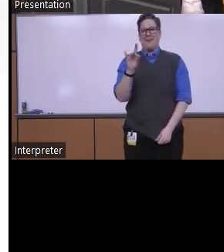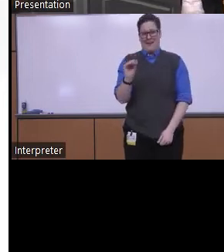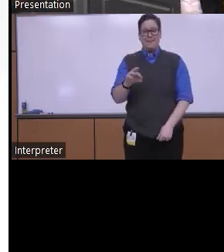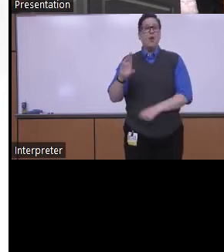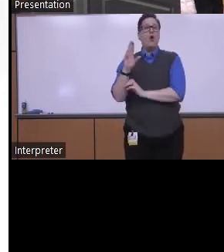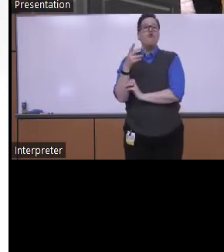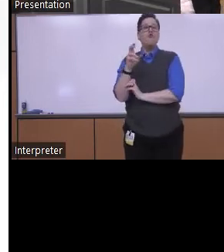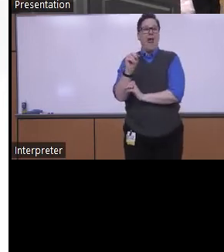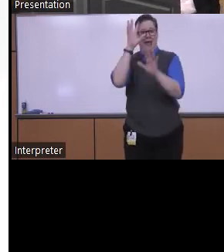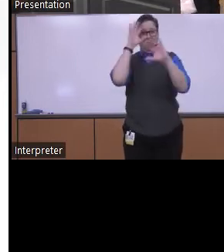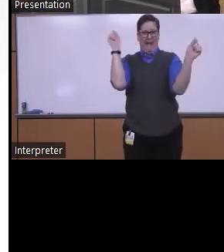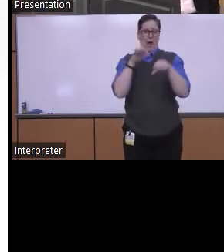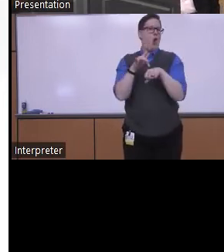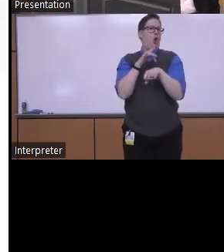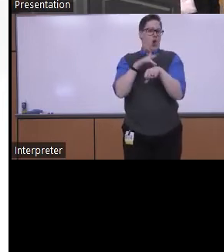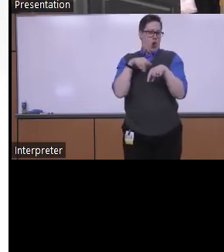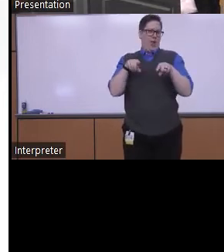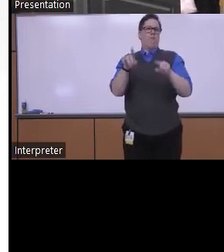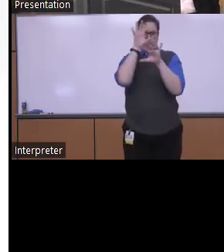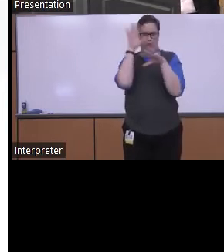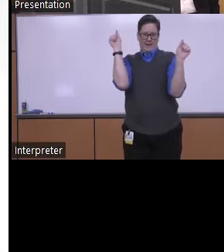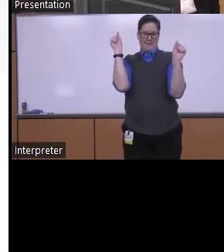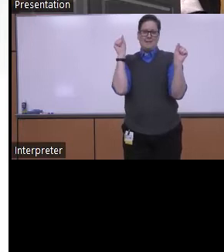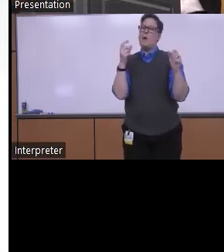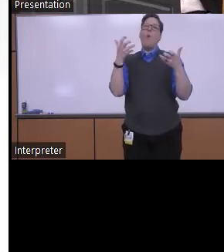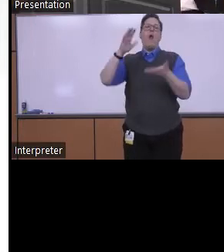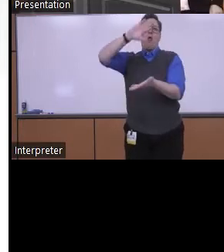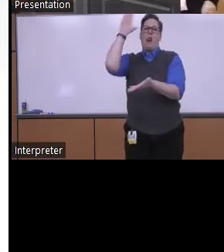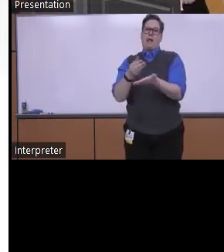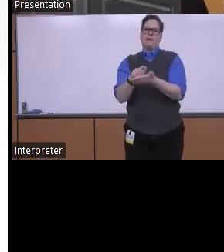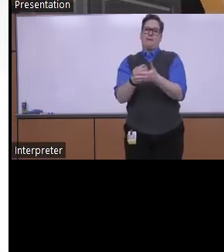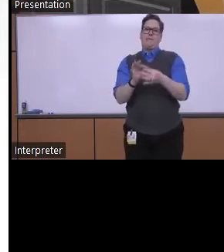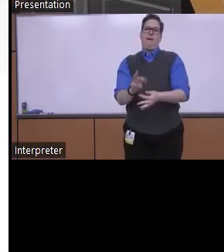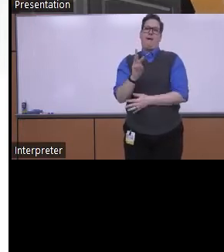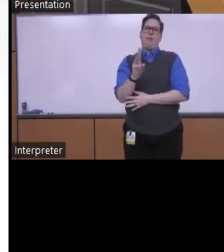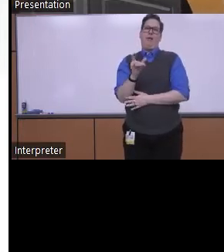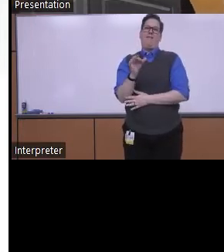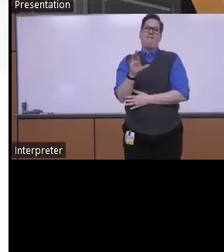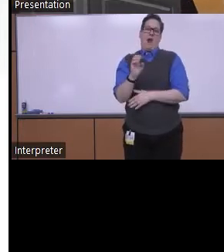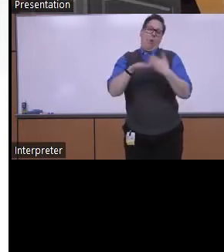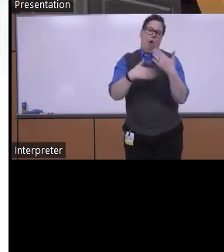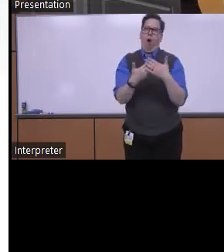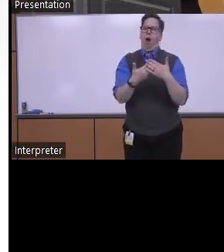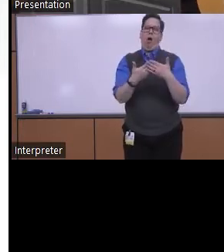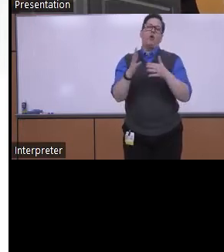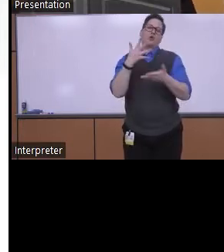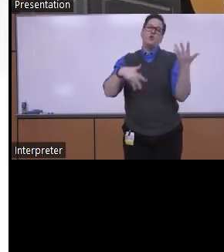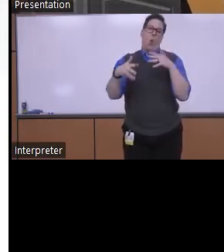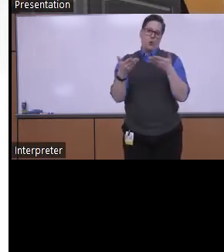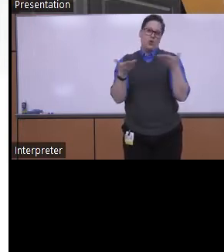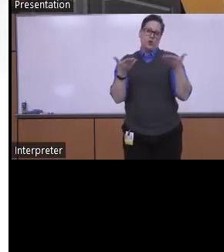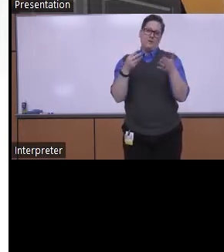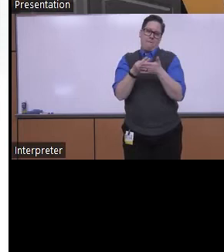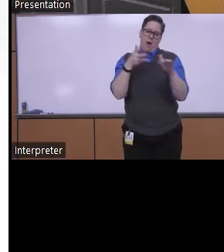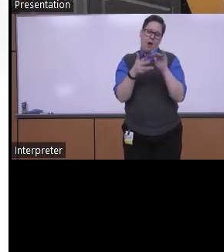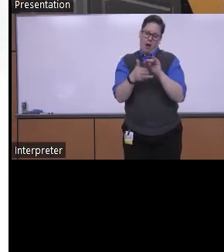Reagan administration early on made abundantly clear its plans to reduce funding for child welfare services and essentially any other social services. And that's indeed what